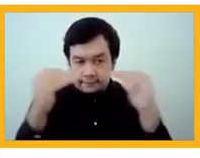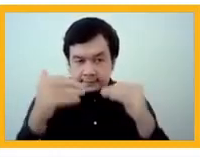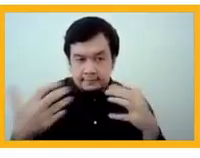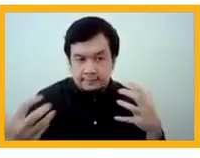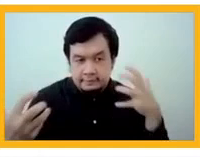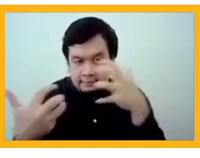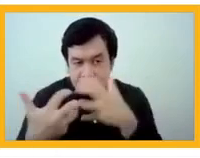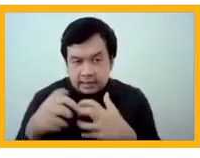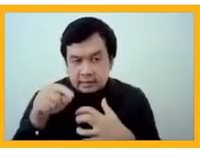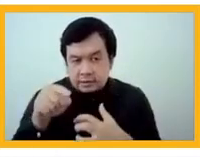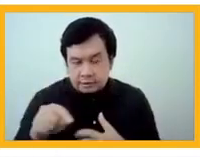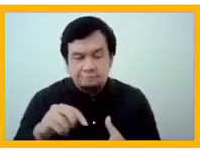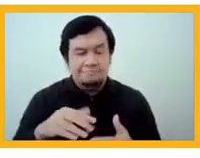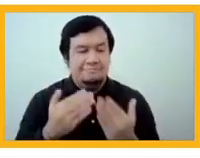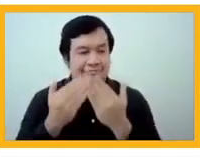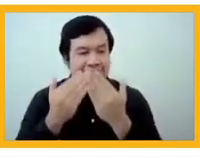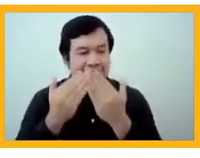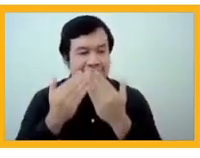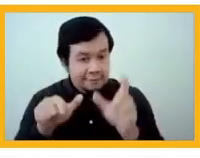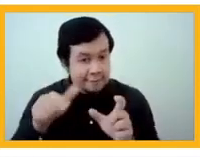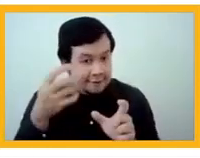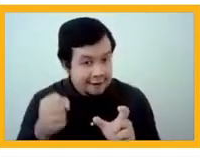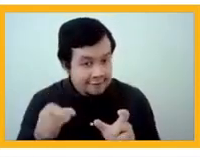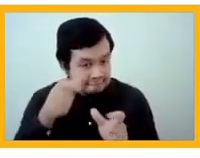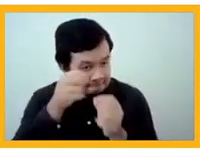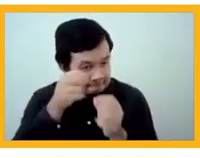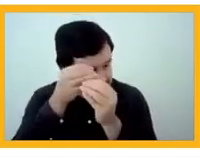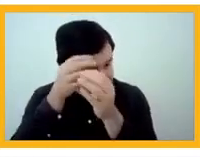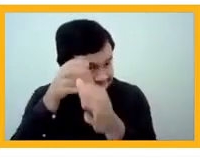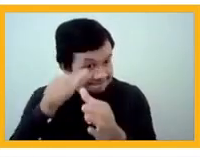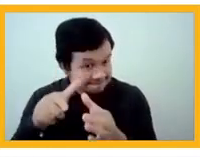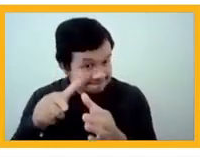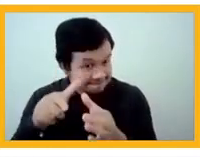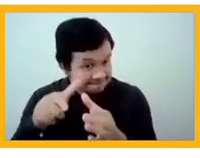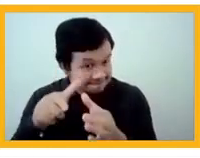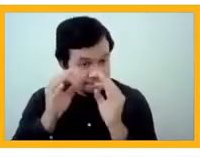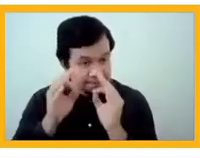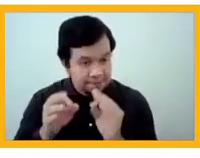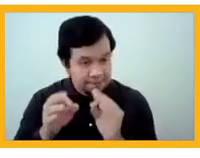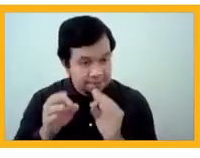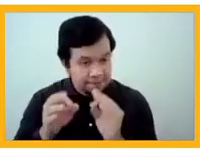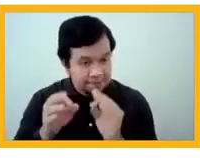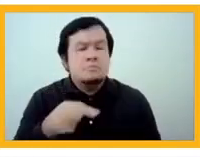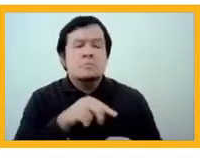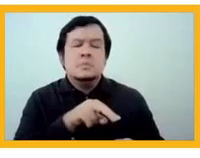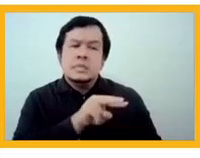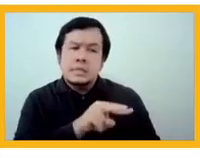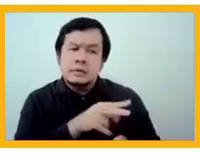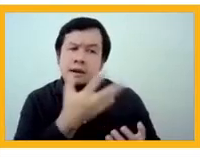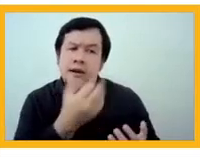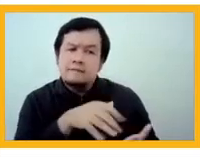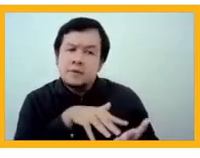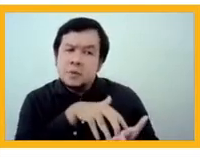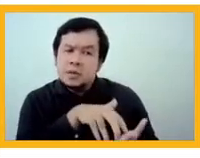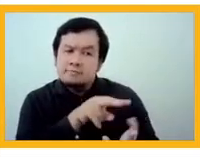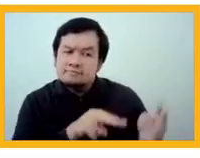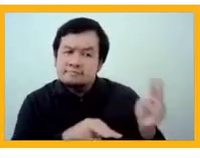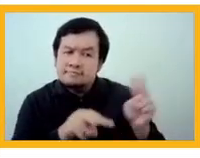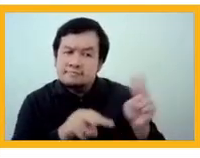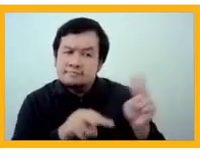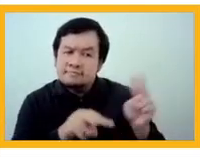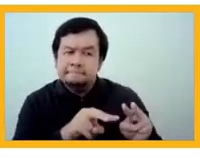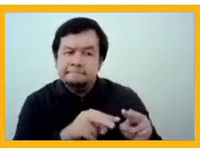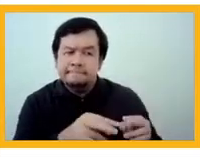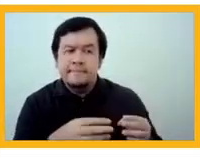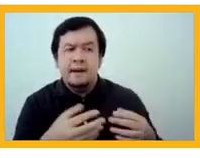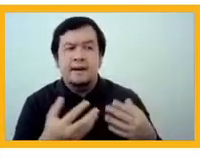sitting in the regular classroom, whereas the students who were weak were learning nothing in the regular class because they were so far behind what was going on. Okay, so